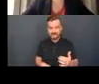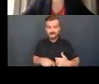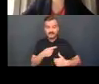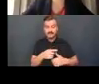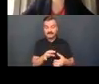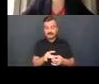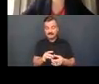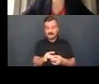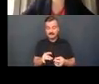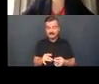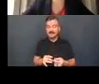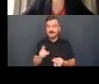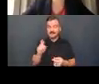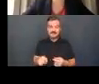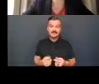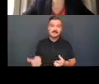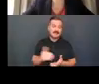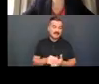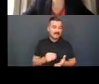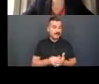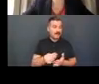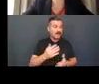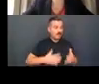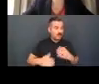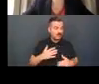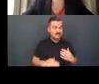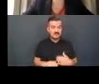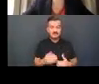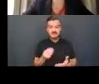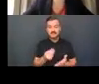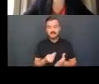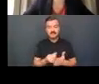add clothing back into her budget and the ripple effects that had on her finances.